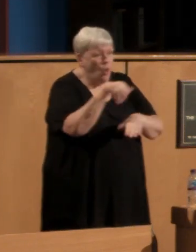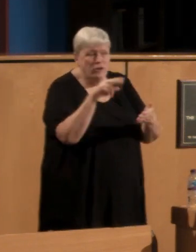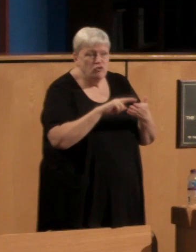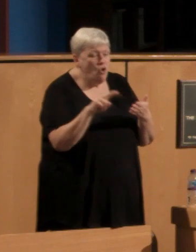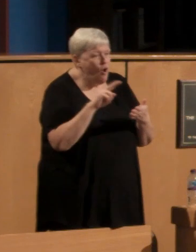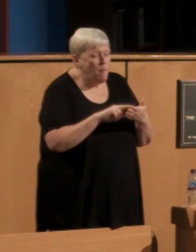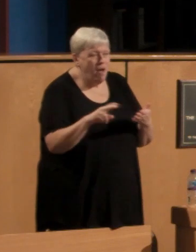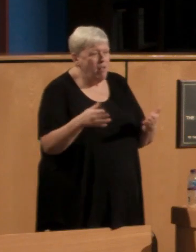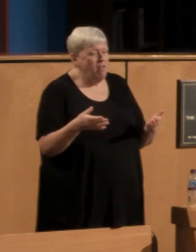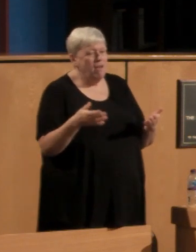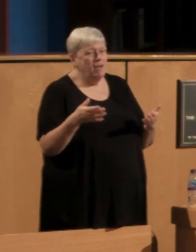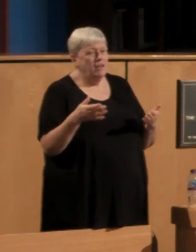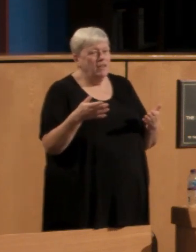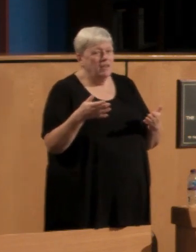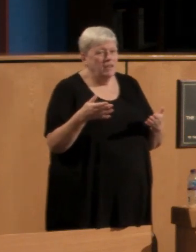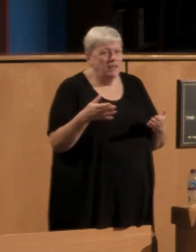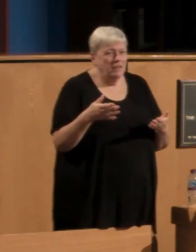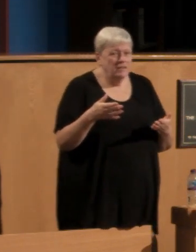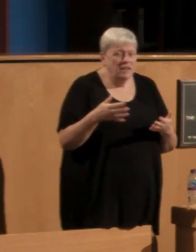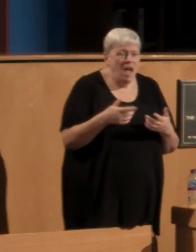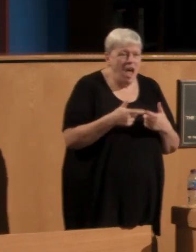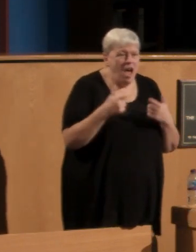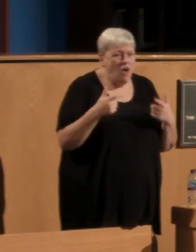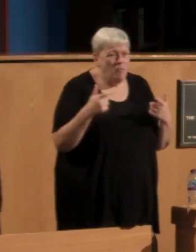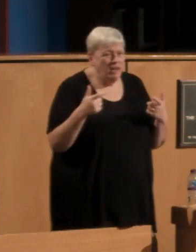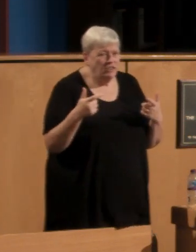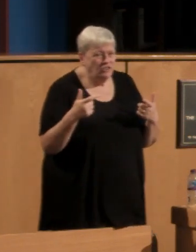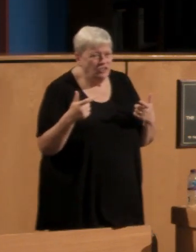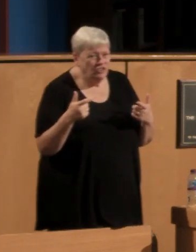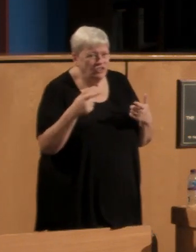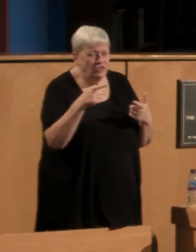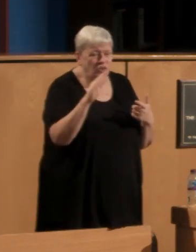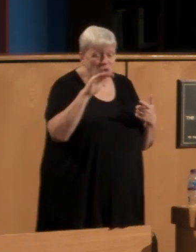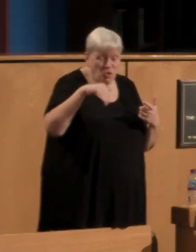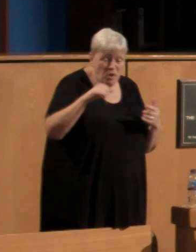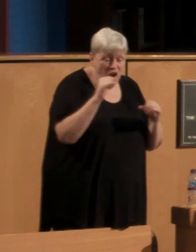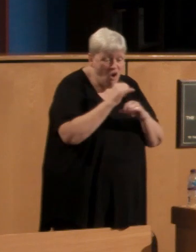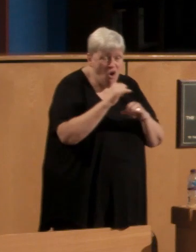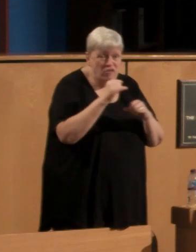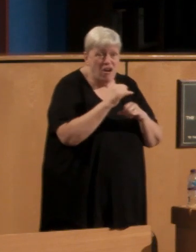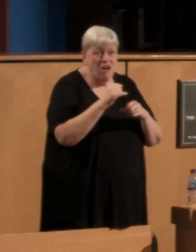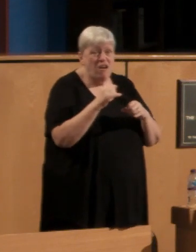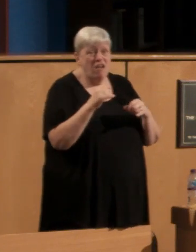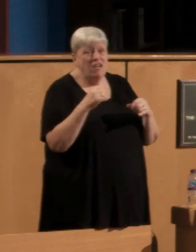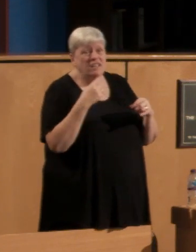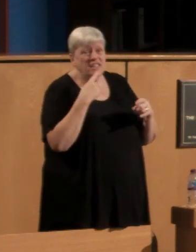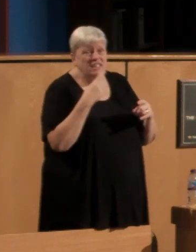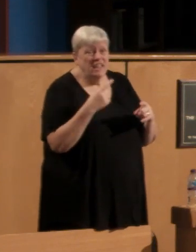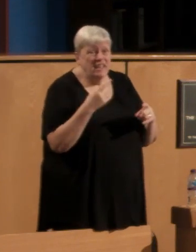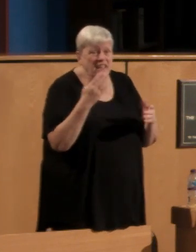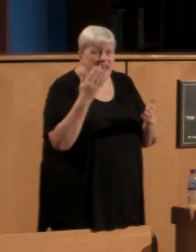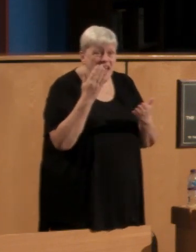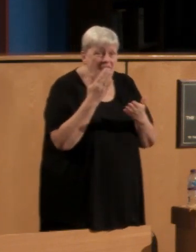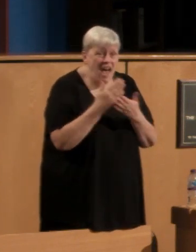it's kind of, to what extent is, in like your queer horror and stuff, is it a case of actually